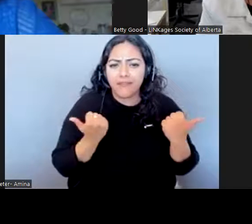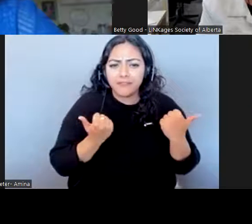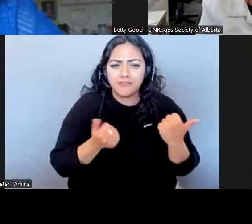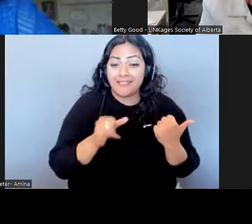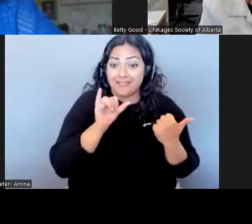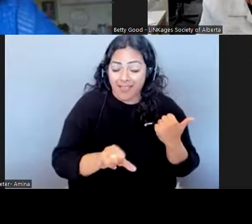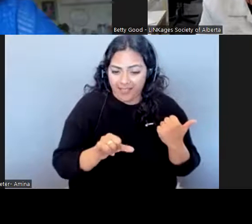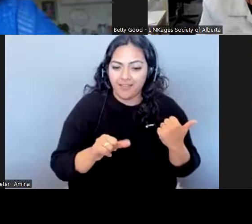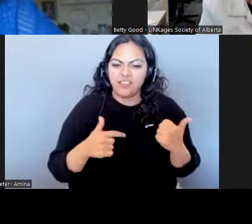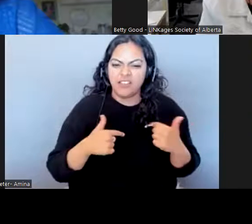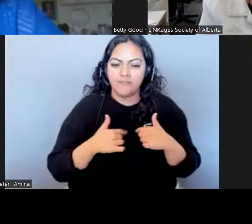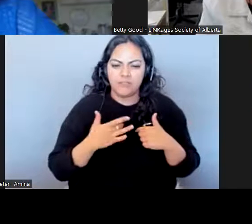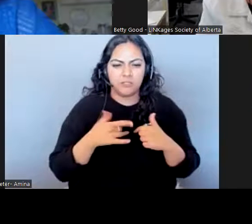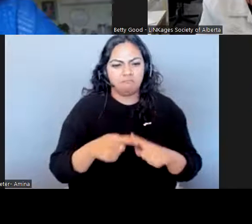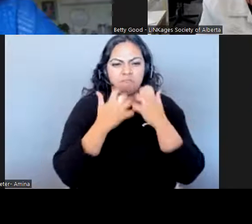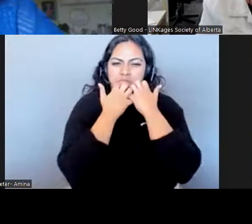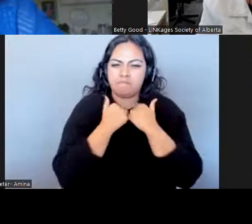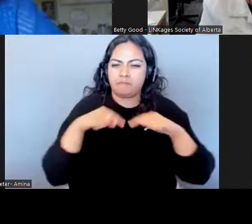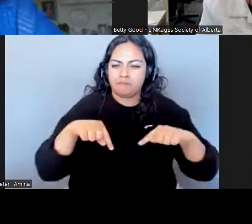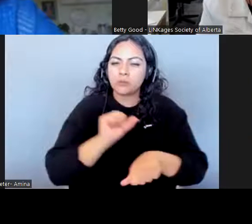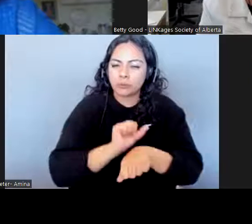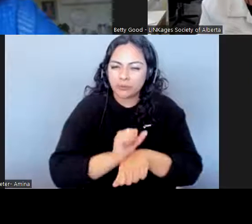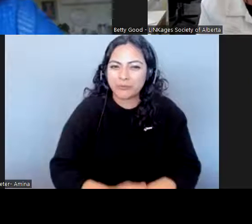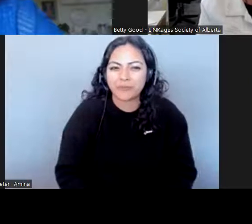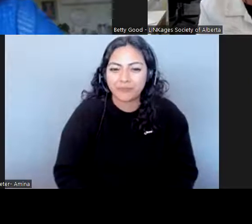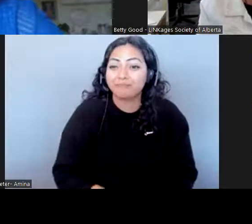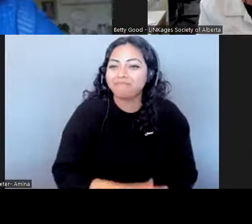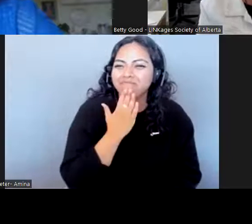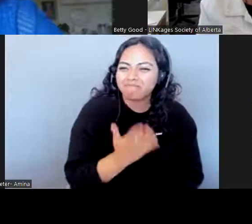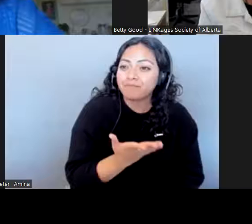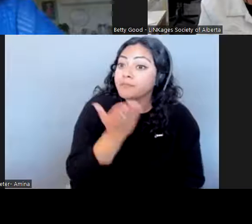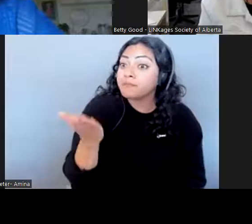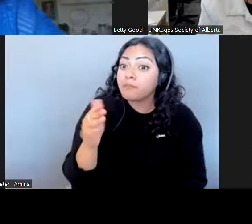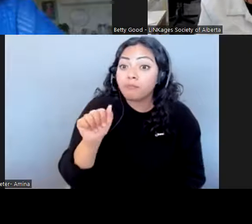into intergenerational work. Thank you. Audrey, how about you?